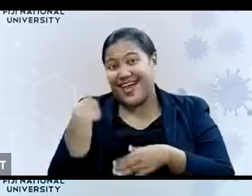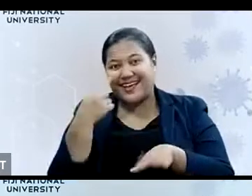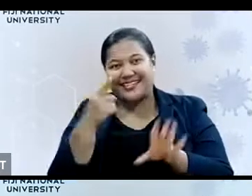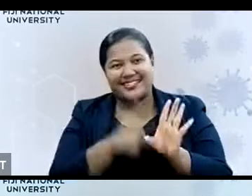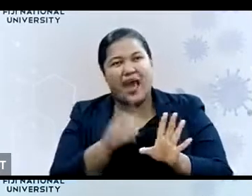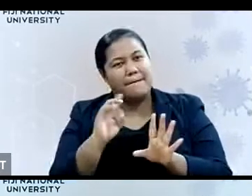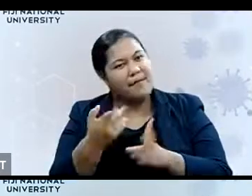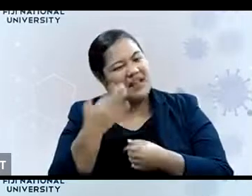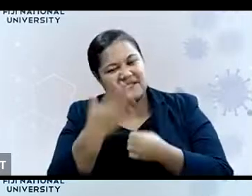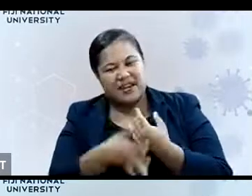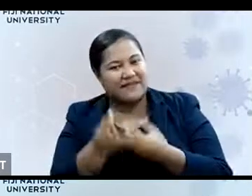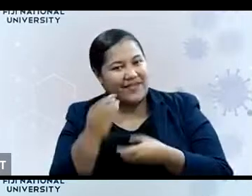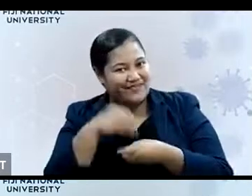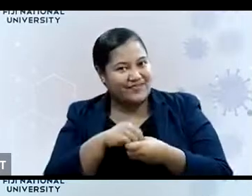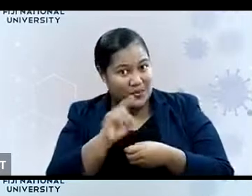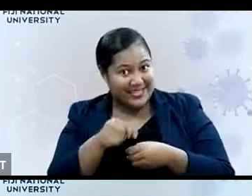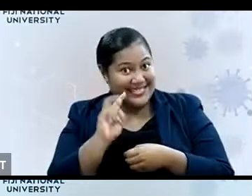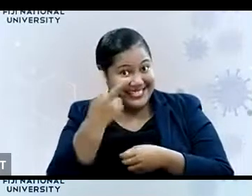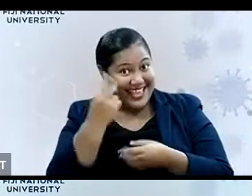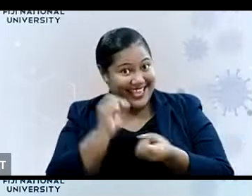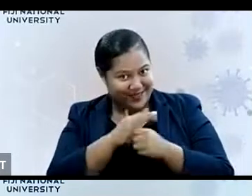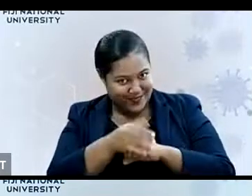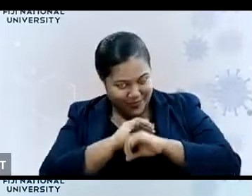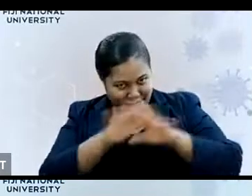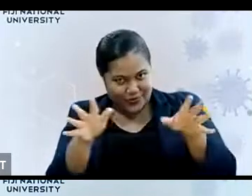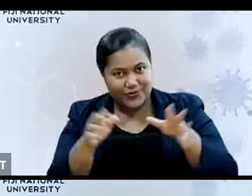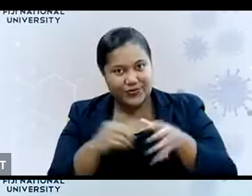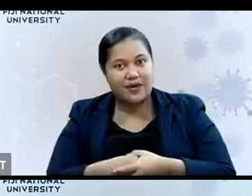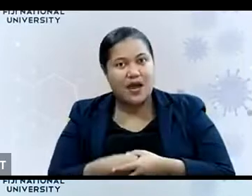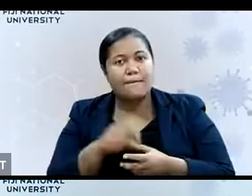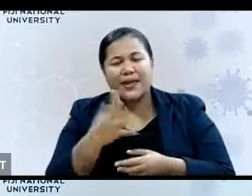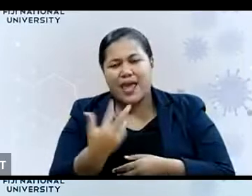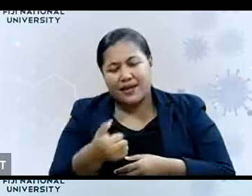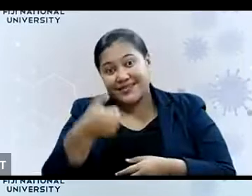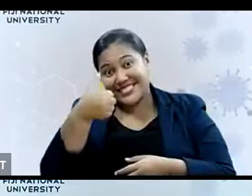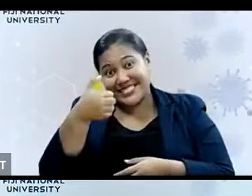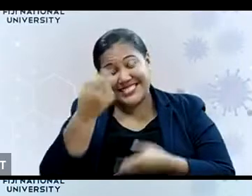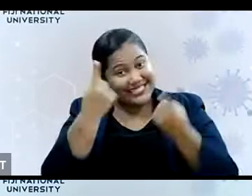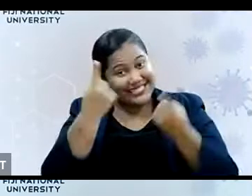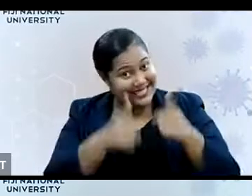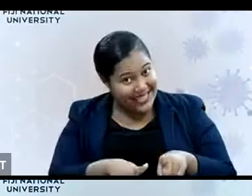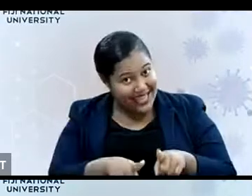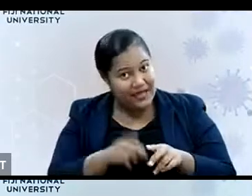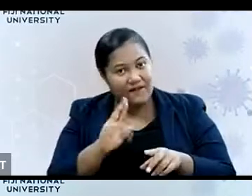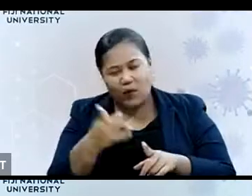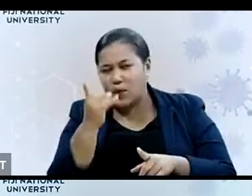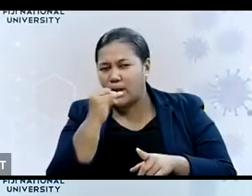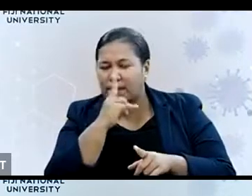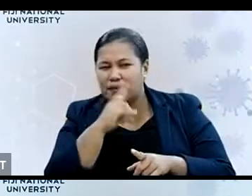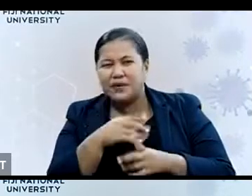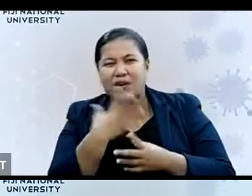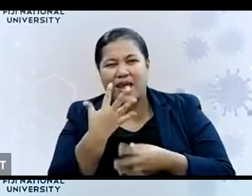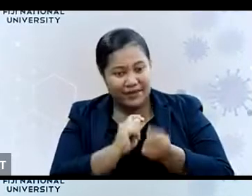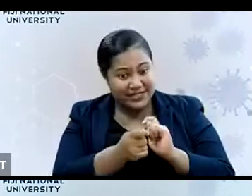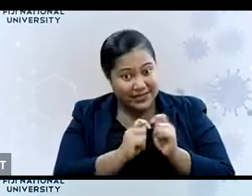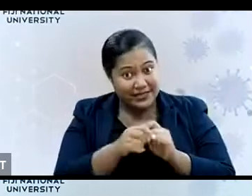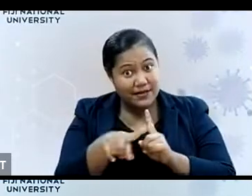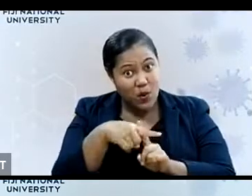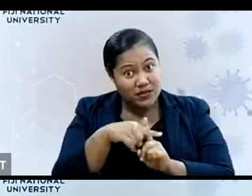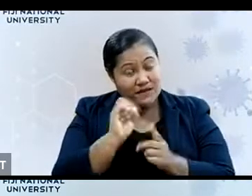of this outbreak, but we've also had six deaths that for people who tested positive for